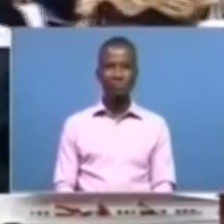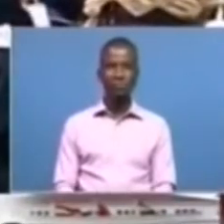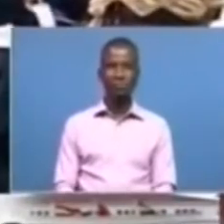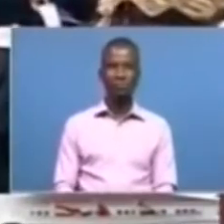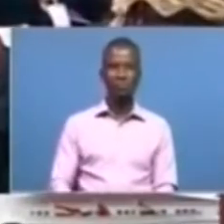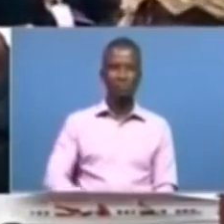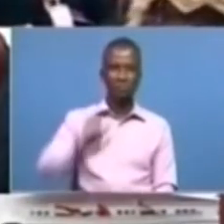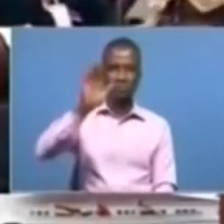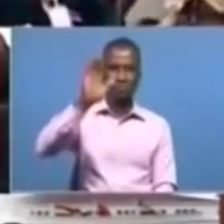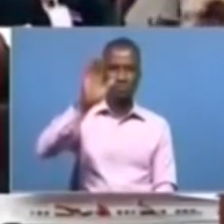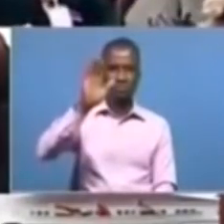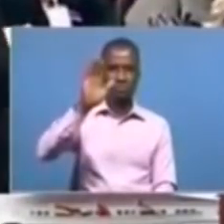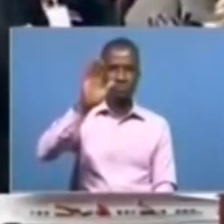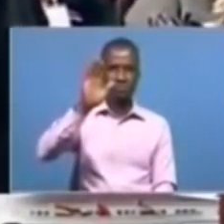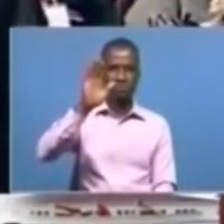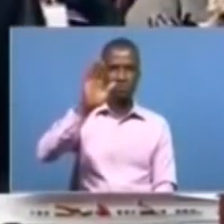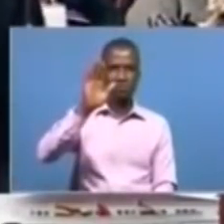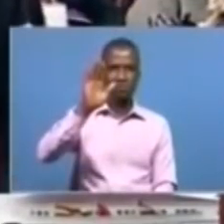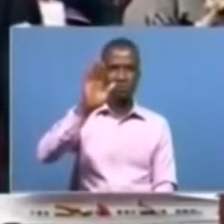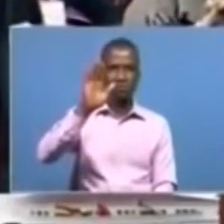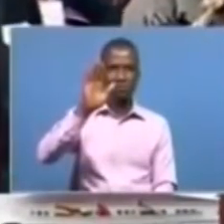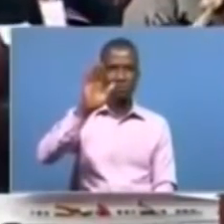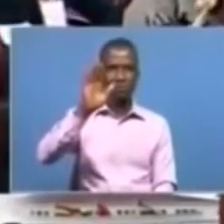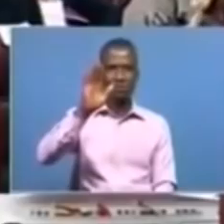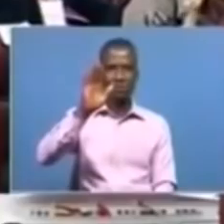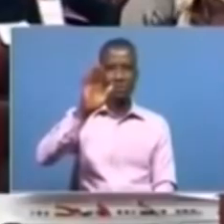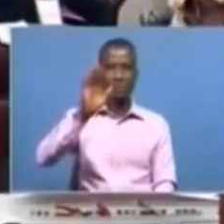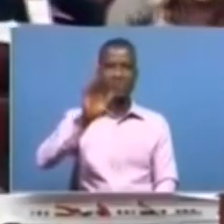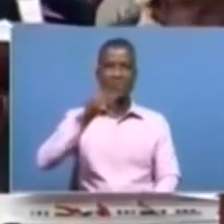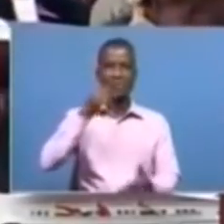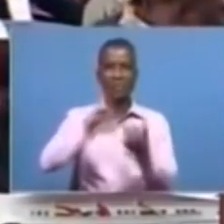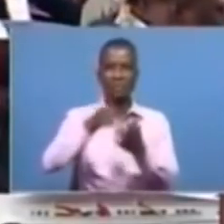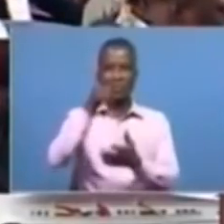Respectfully, we have an application for review